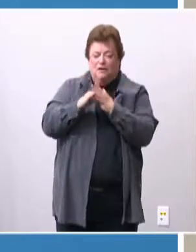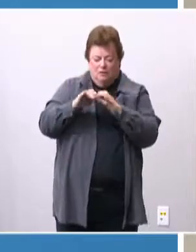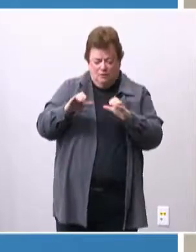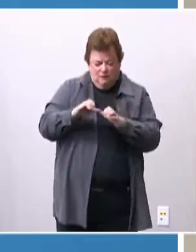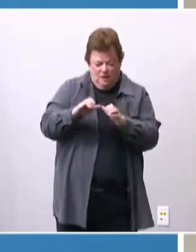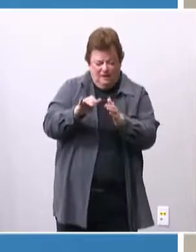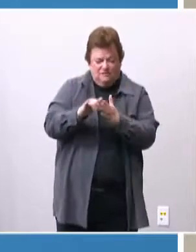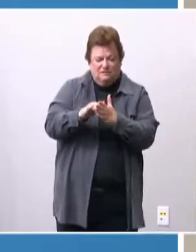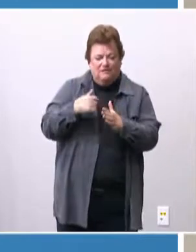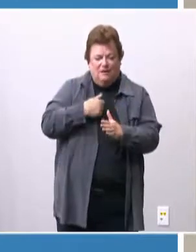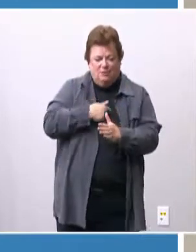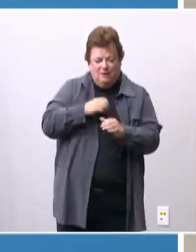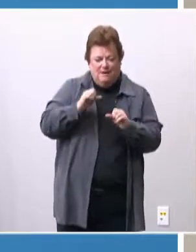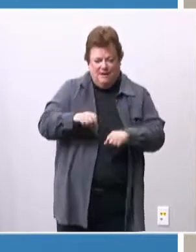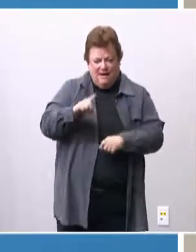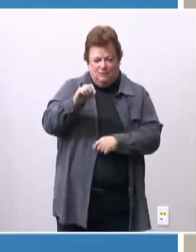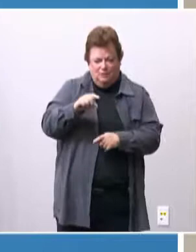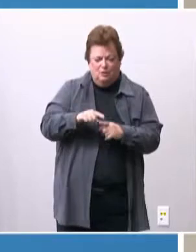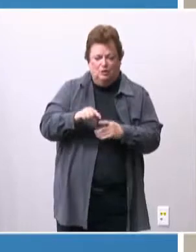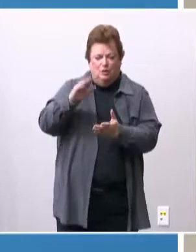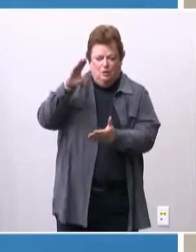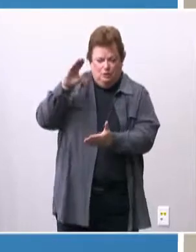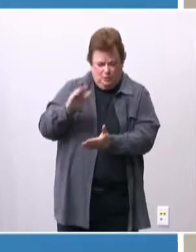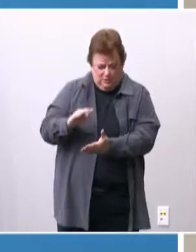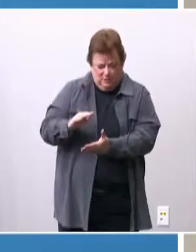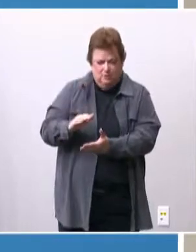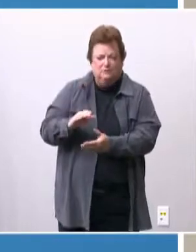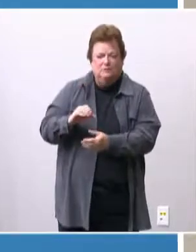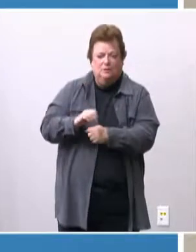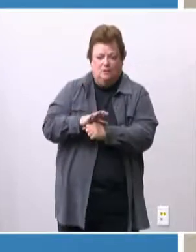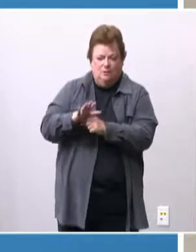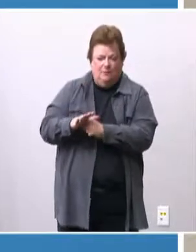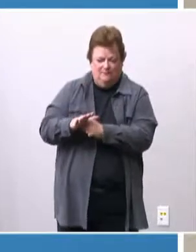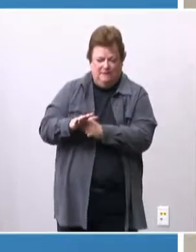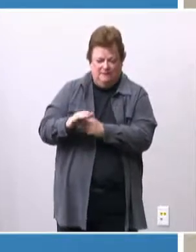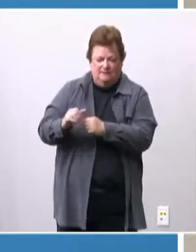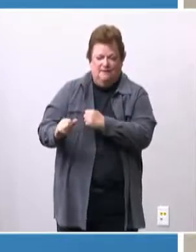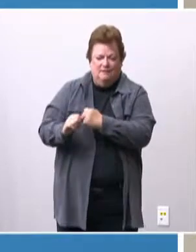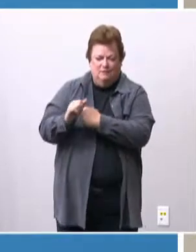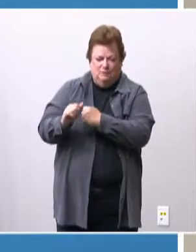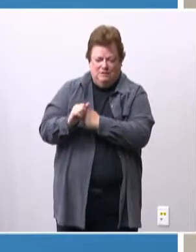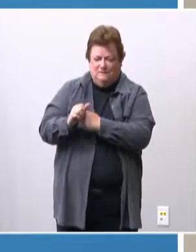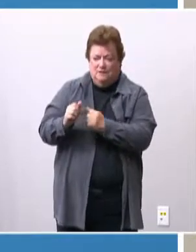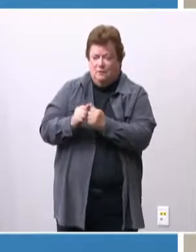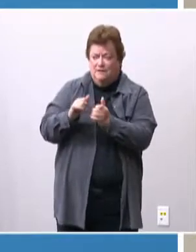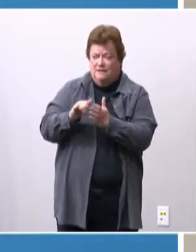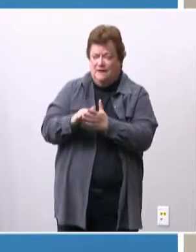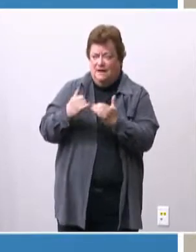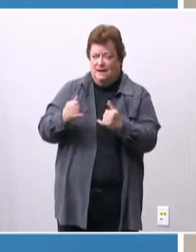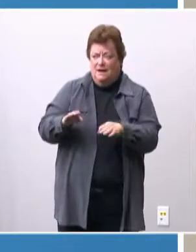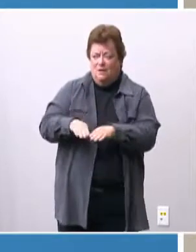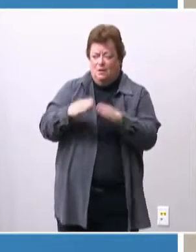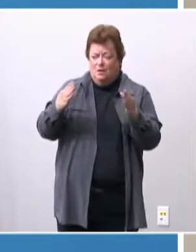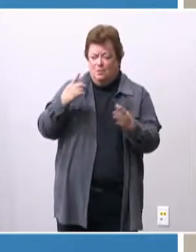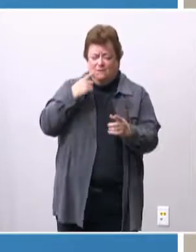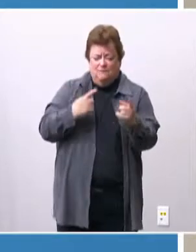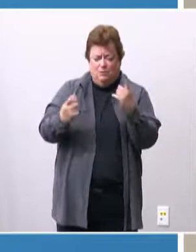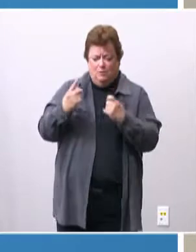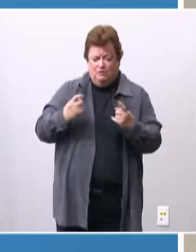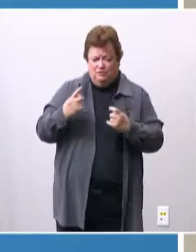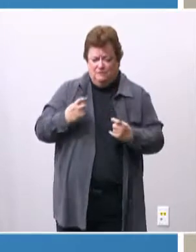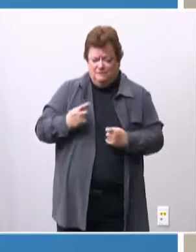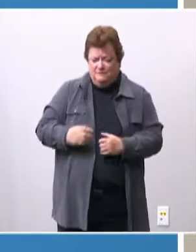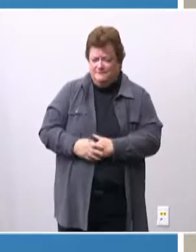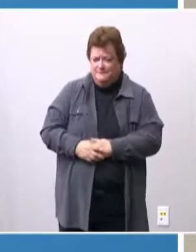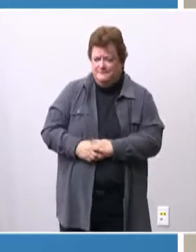continue to take now to help reduce the risk of COVID-19. And with that, we'll take any questions.